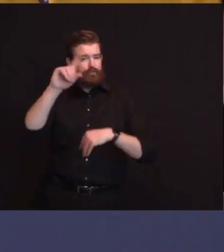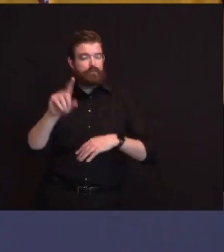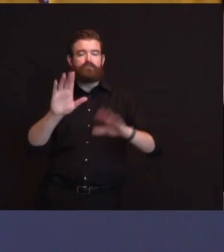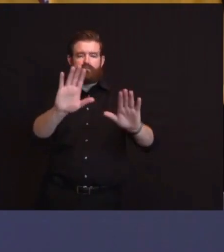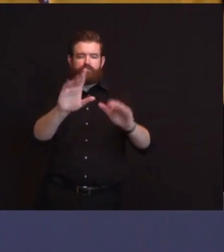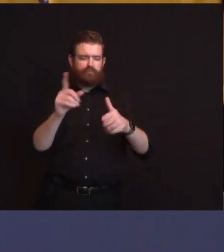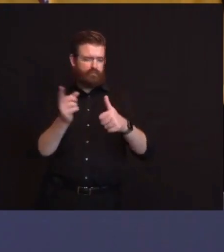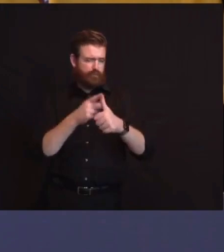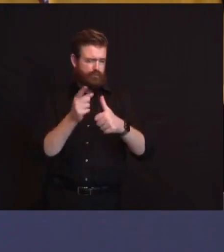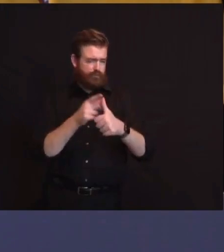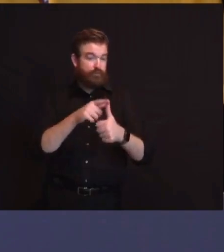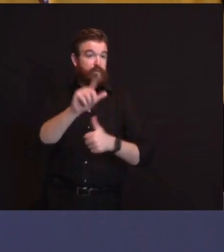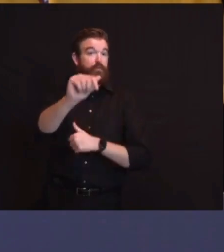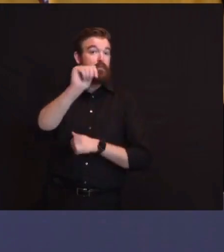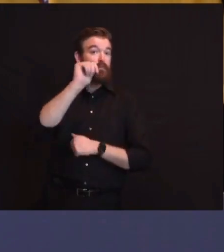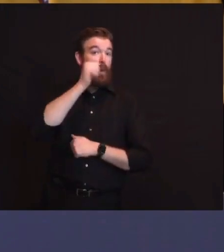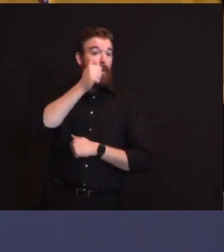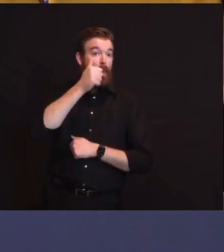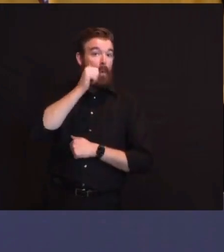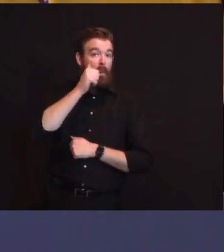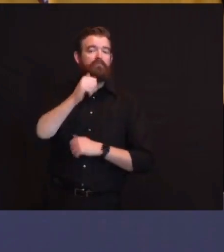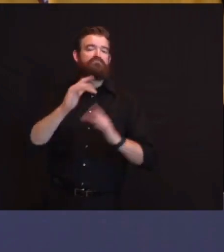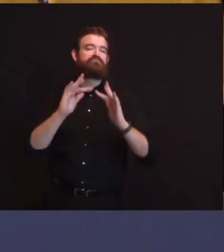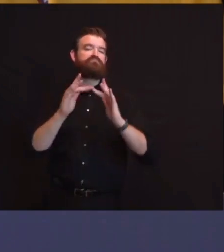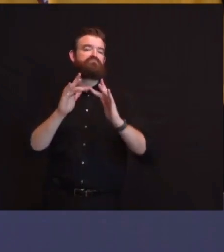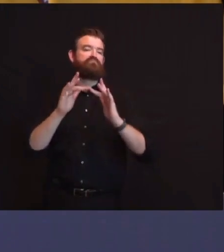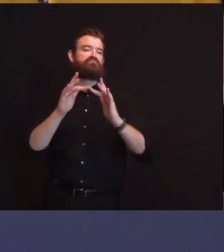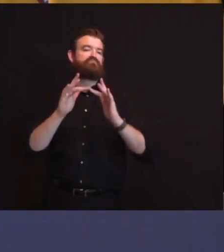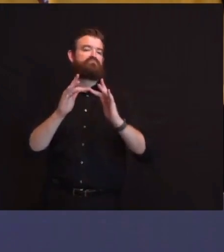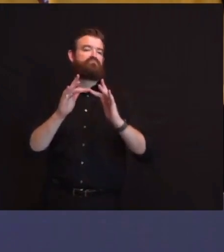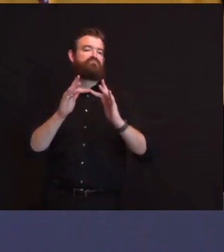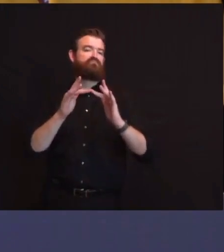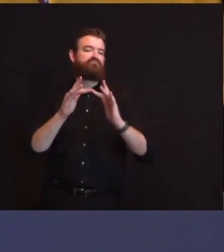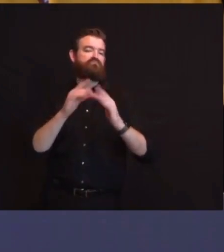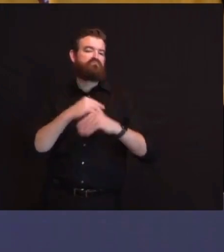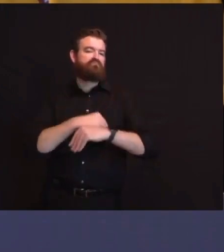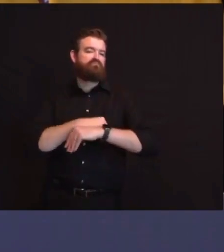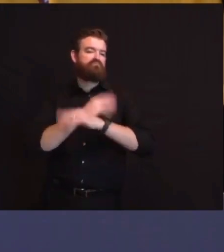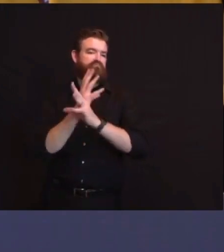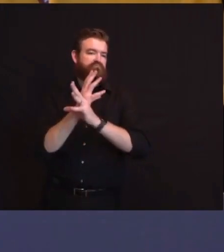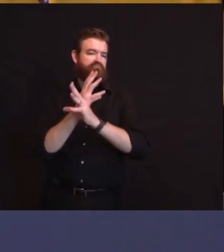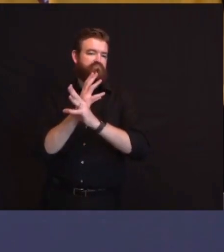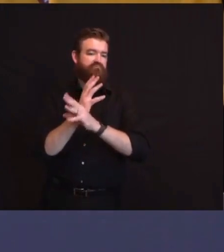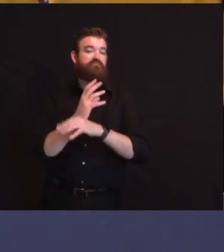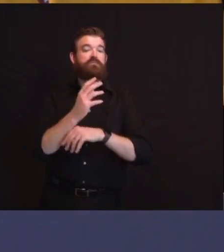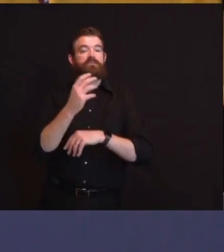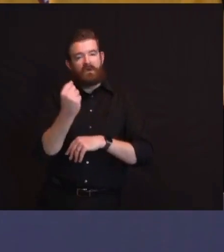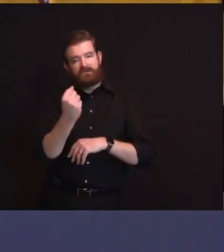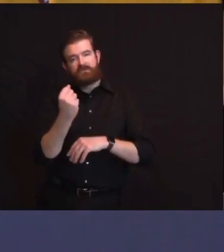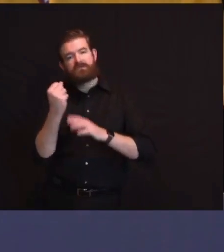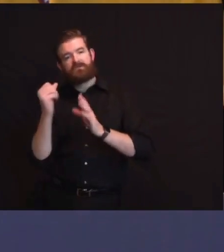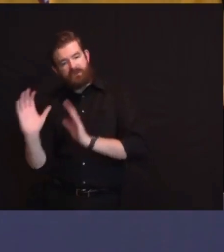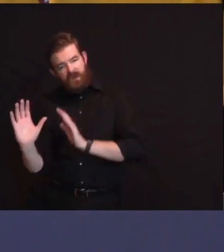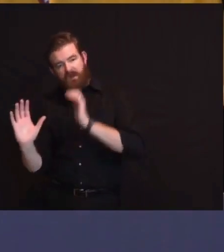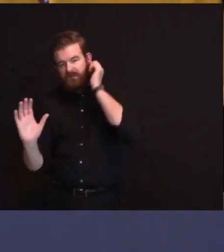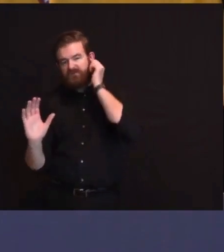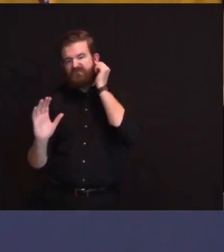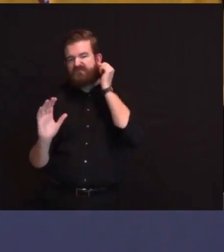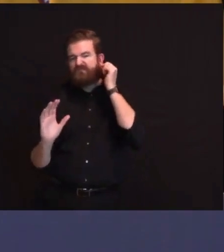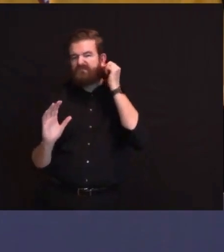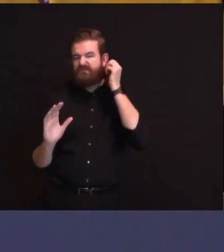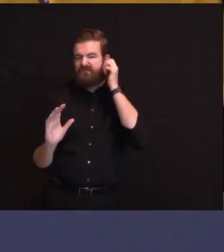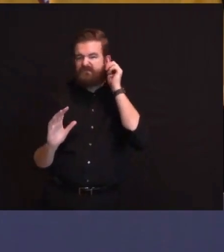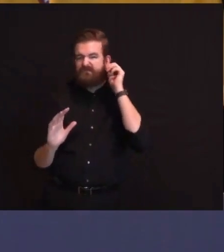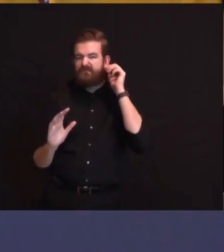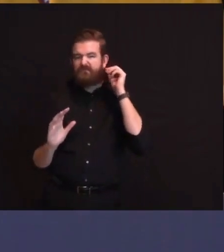virtual tomorrow unless we think there's a reason to be otherwise, as well as Saturday, Sunday. This is an unusual week because of a Monday holiday. Unless Mahan